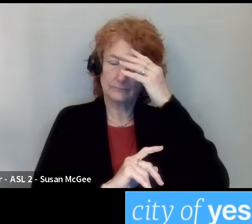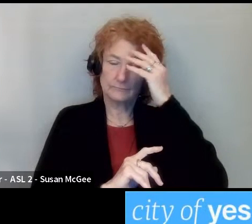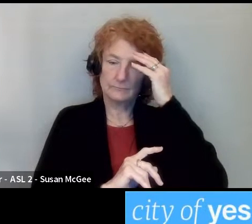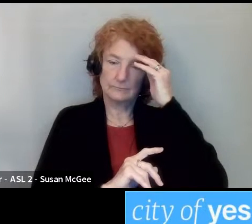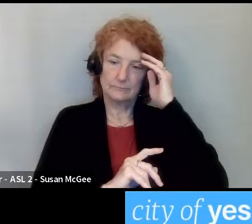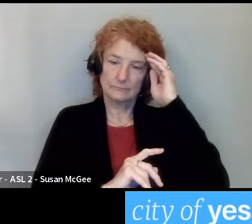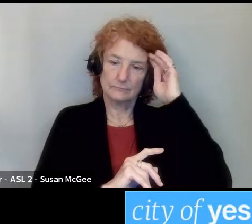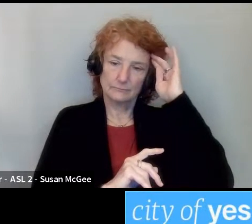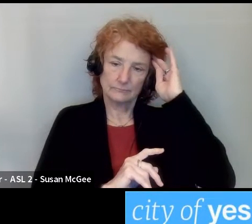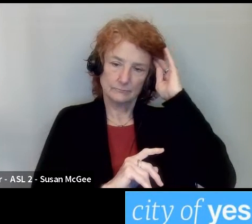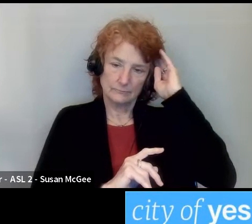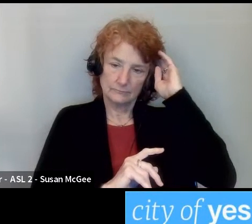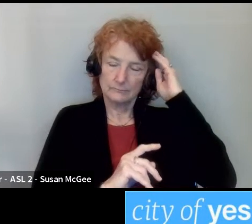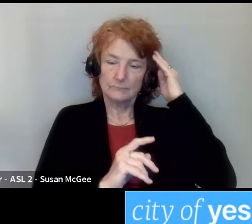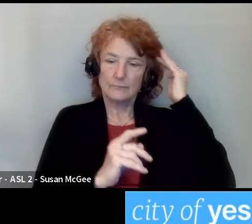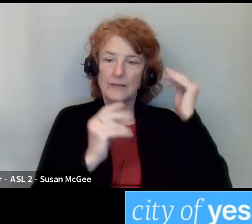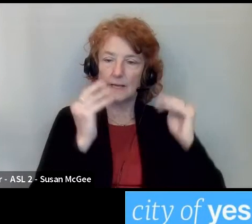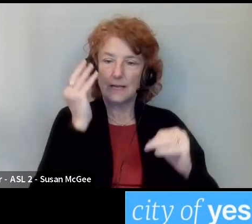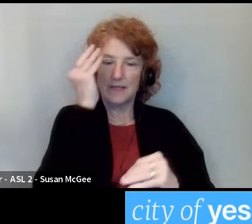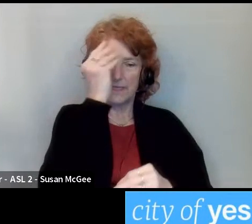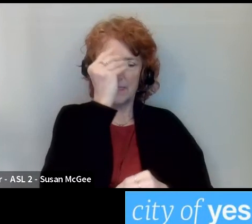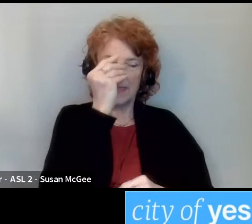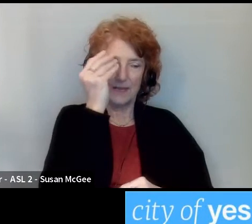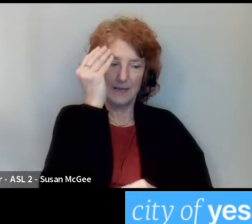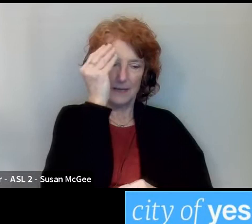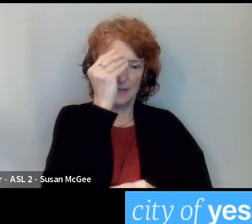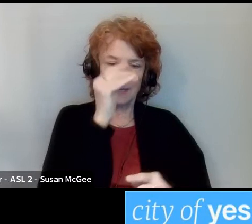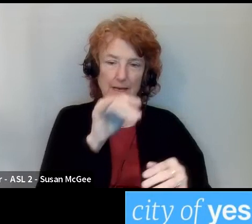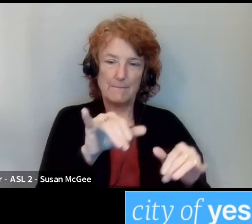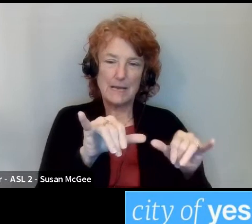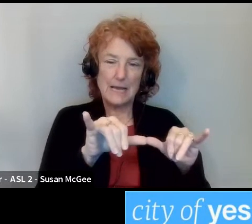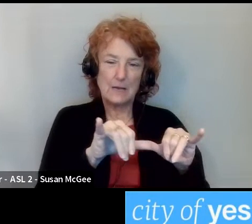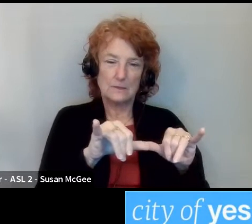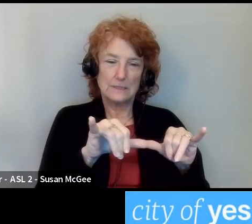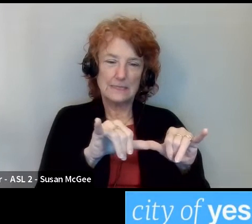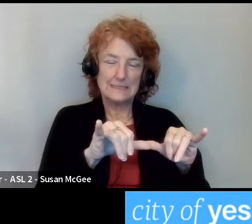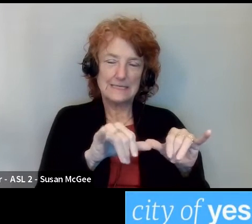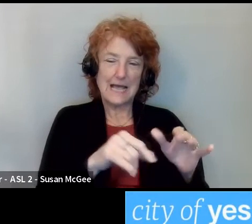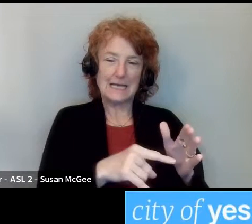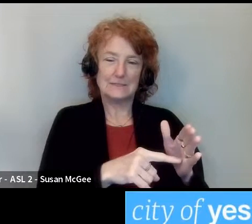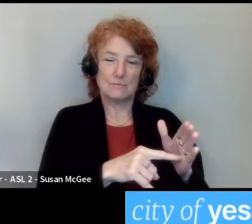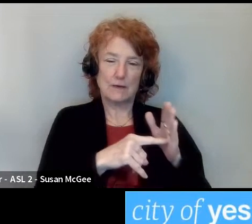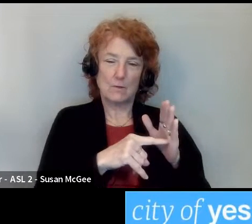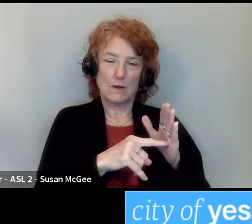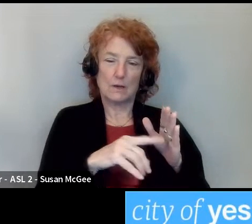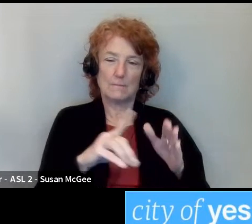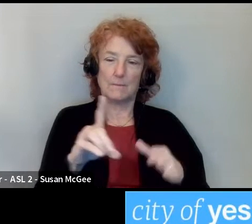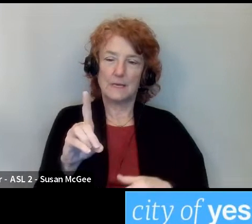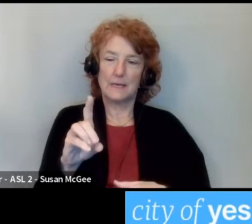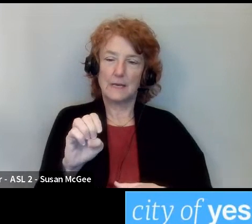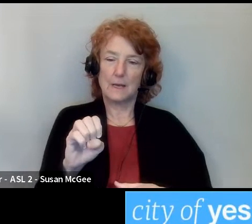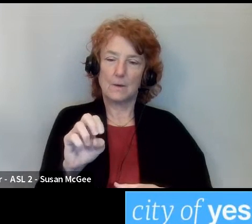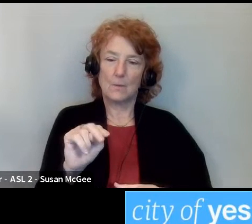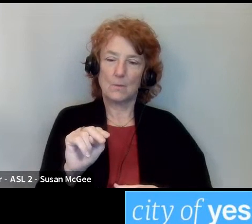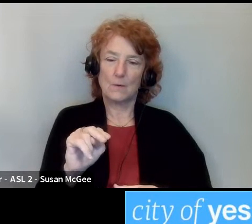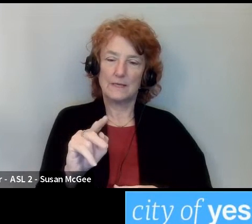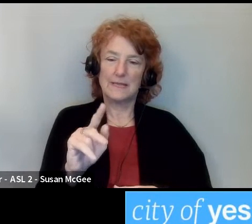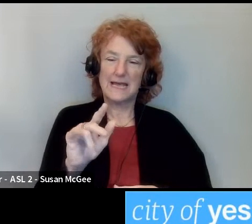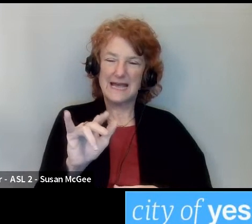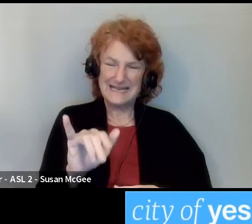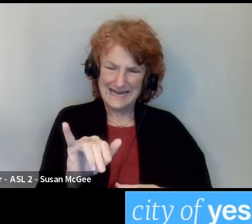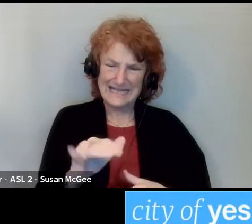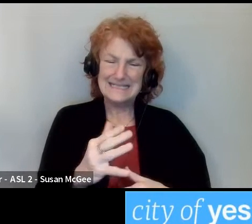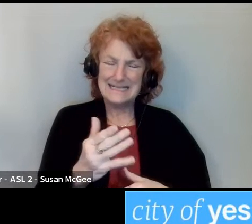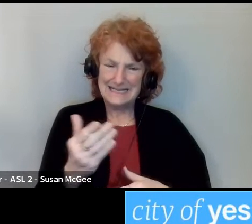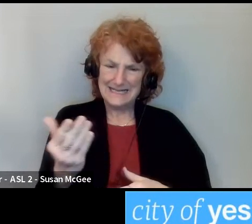size requirements, with the density factor, will minimum size requirements for